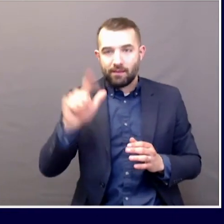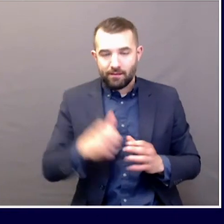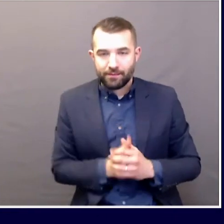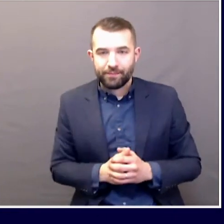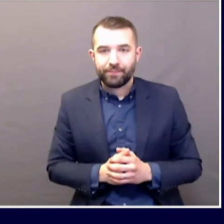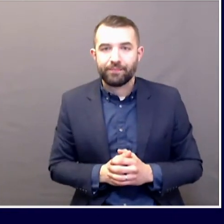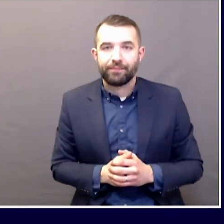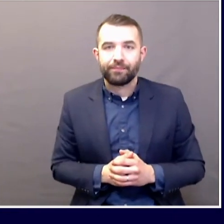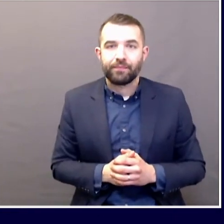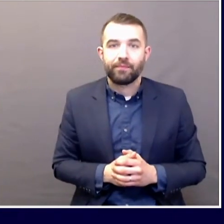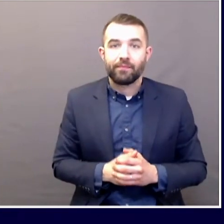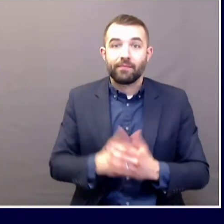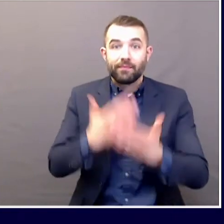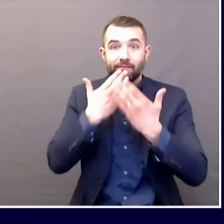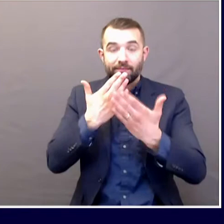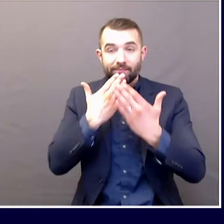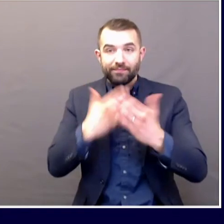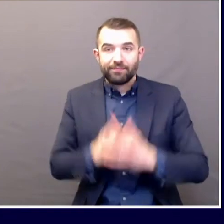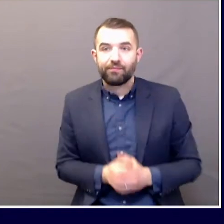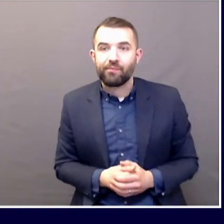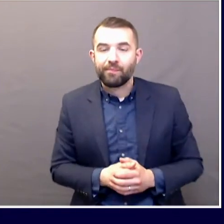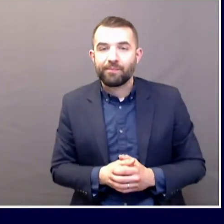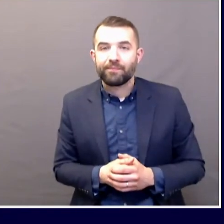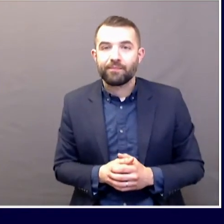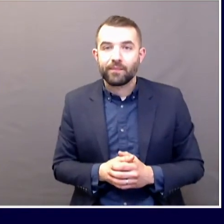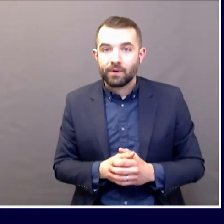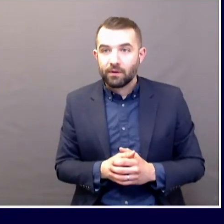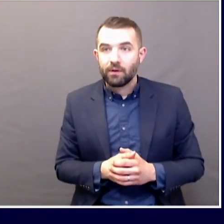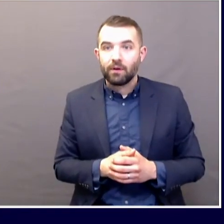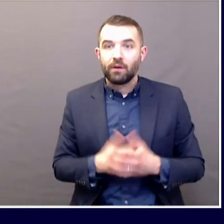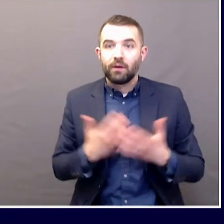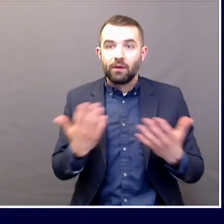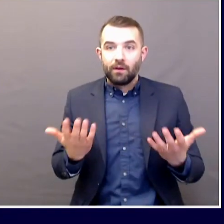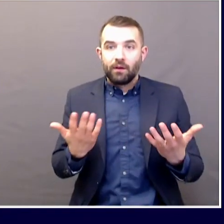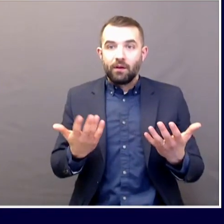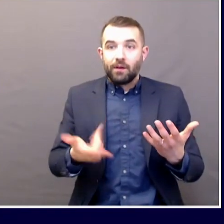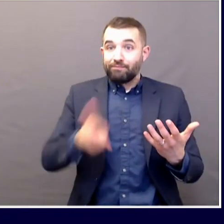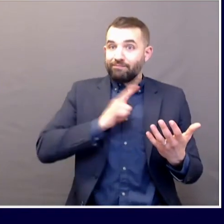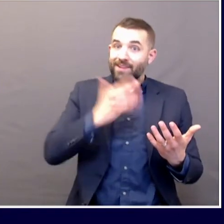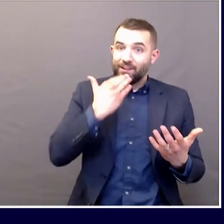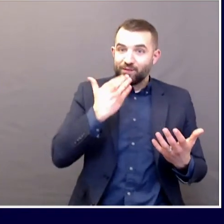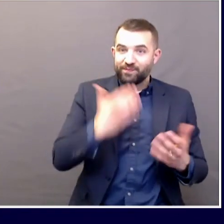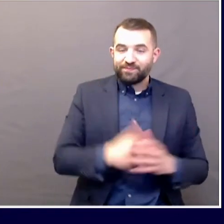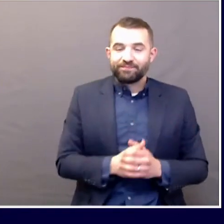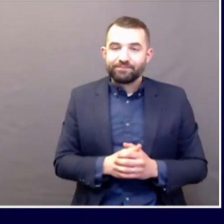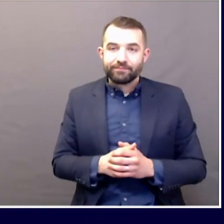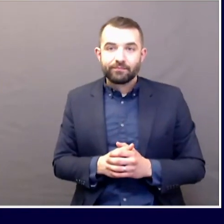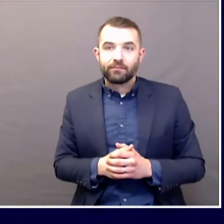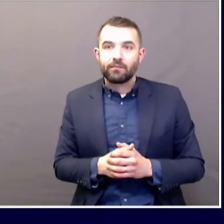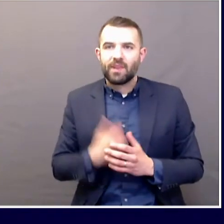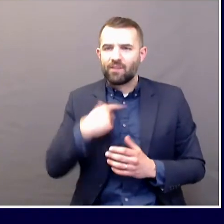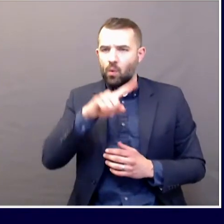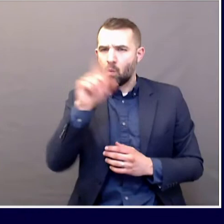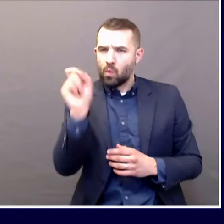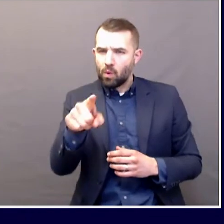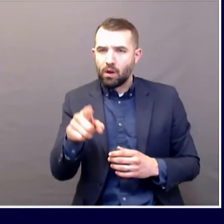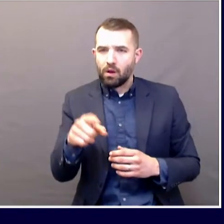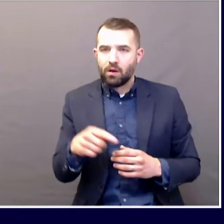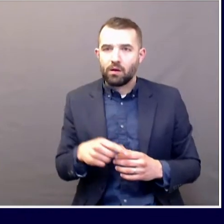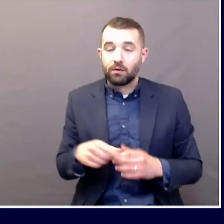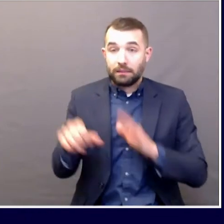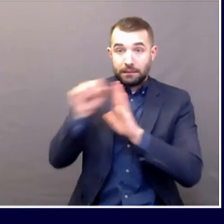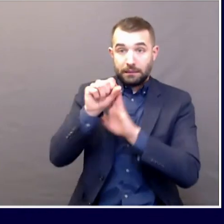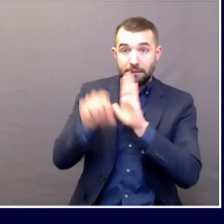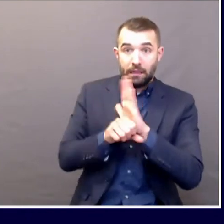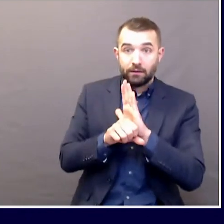All right, thank you so much, Dr. Shah, for taking my question. What is the state doing to ensure areas with lower